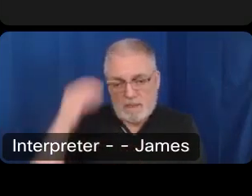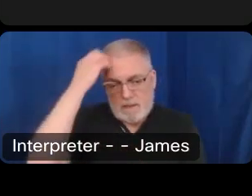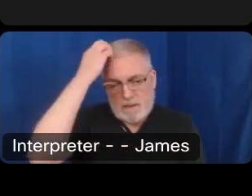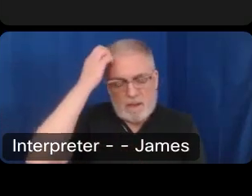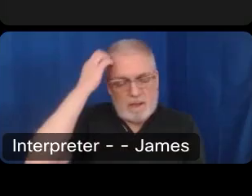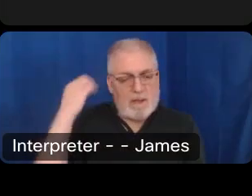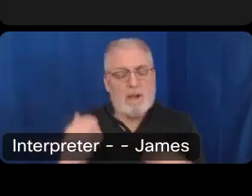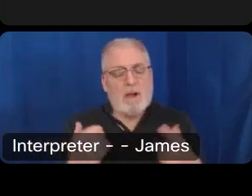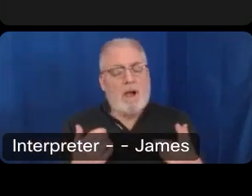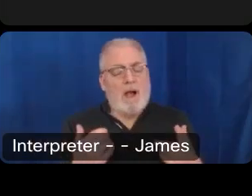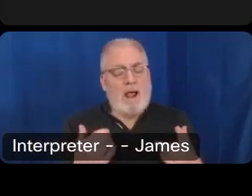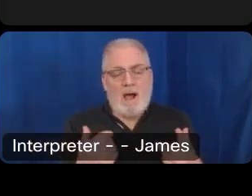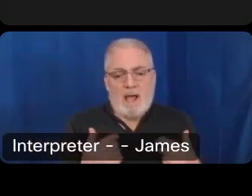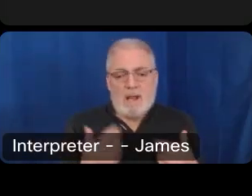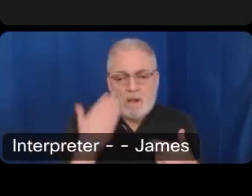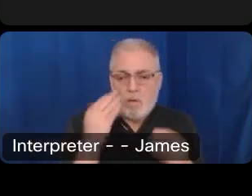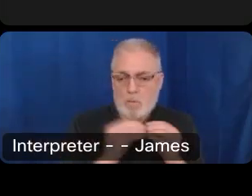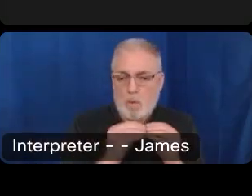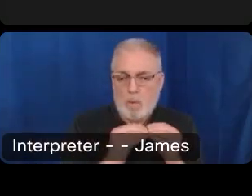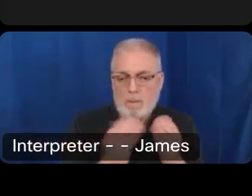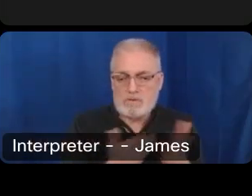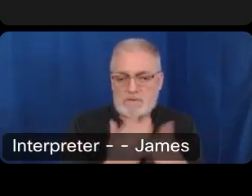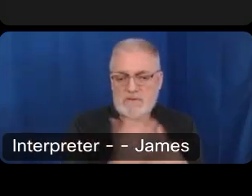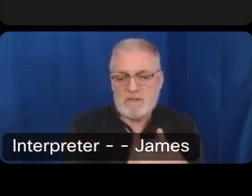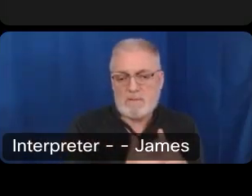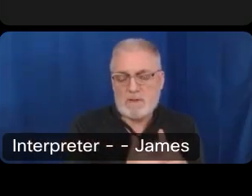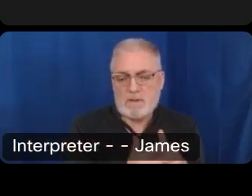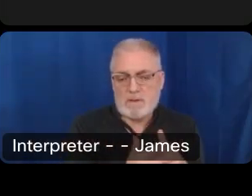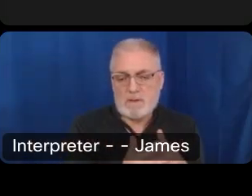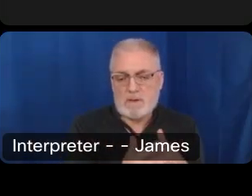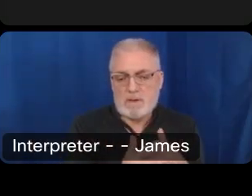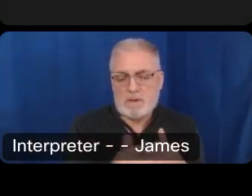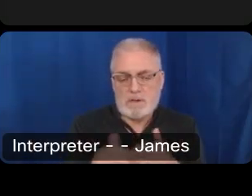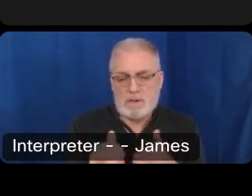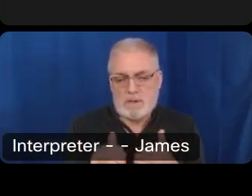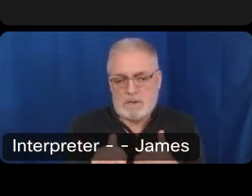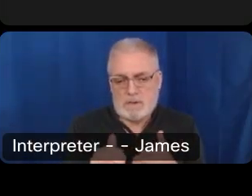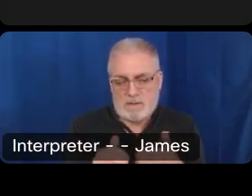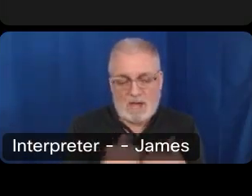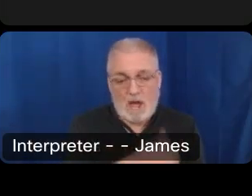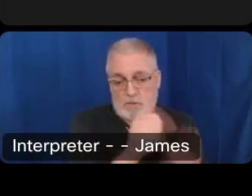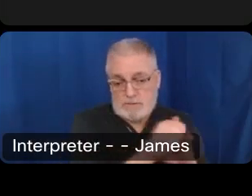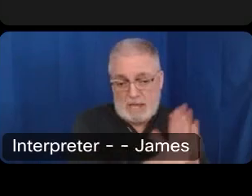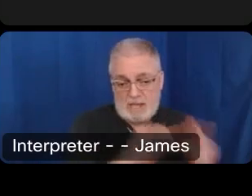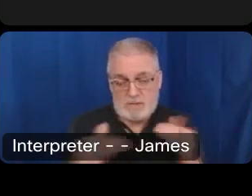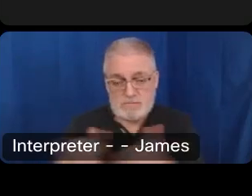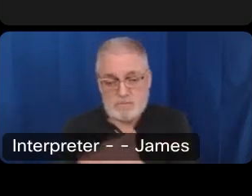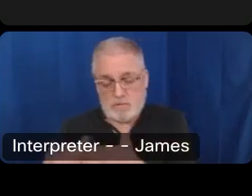5 years, but that's something that if we could have an easily accessible thing to get out into the